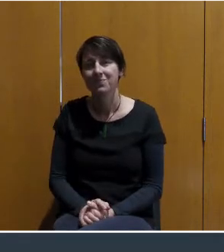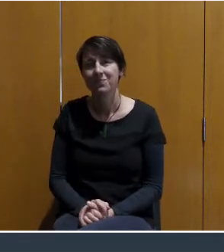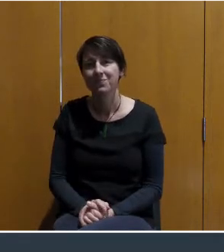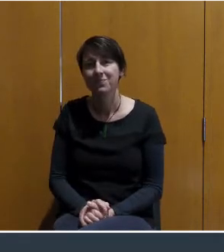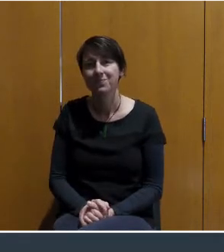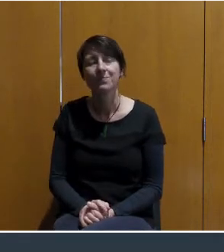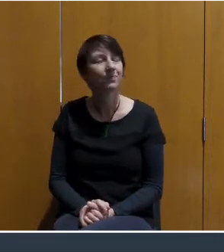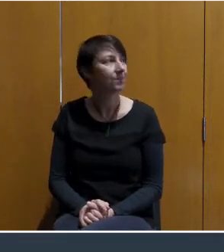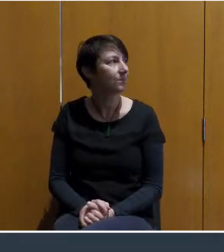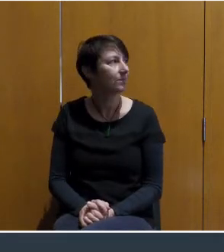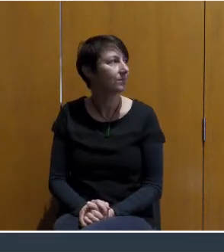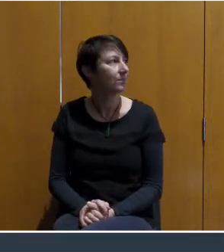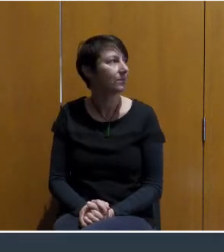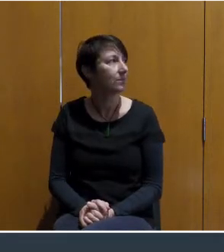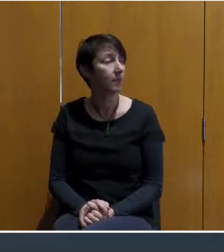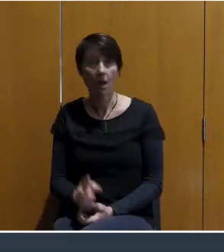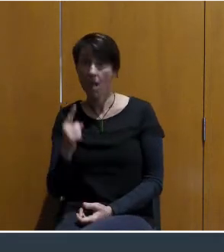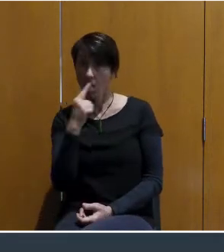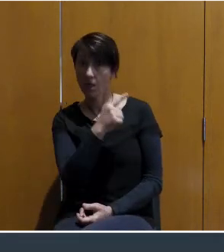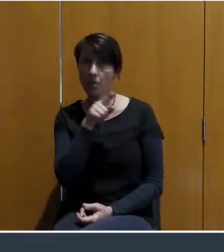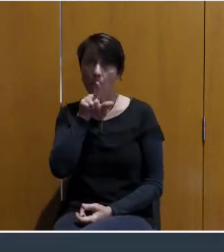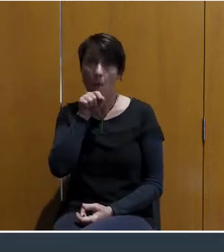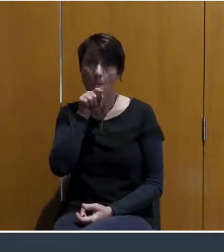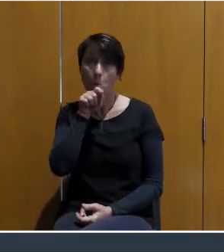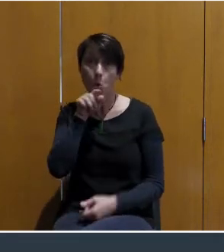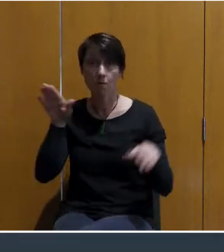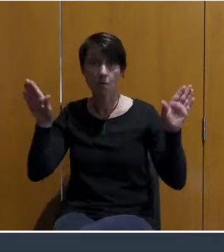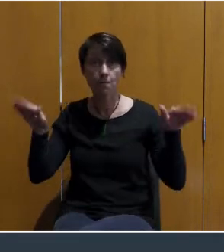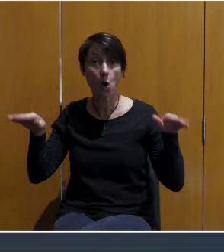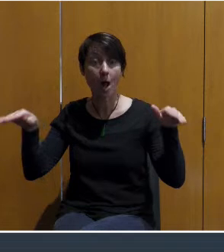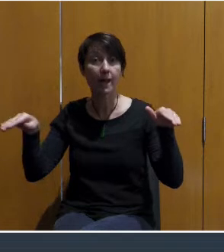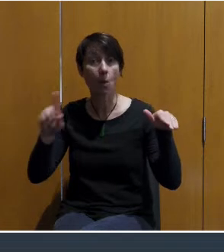that is actually a dotterel, but it's a New Zealand dotterel,